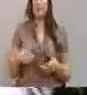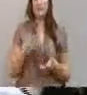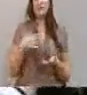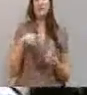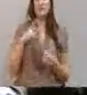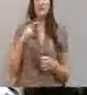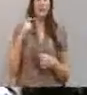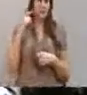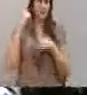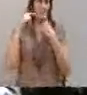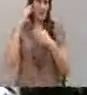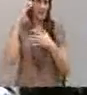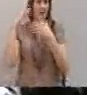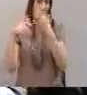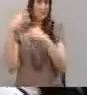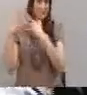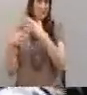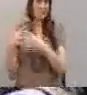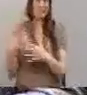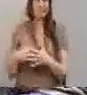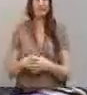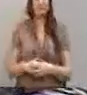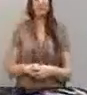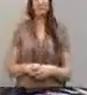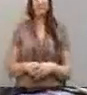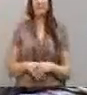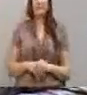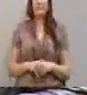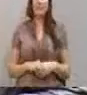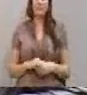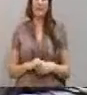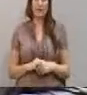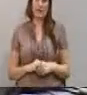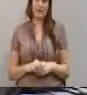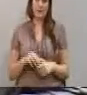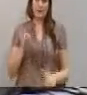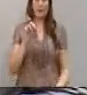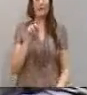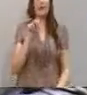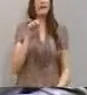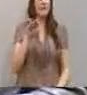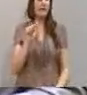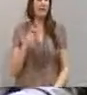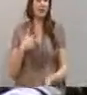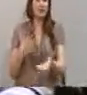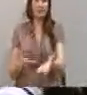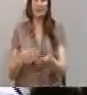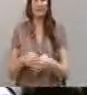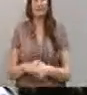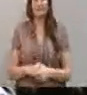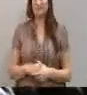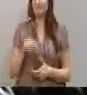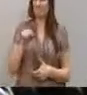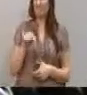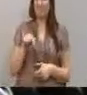this debate, but hey, we can't really have a debate of Encandler. The Speaker will not allow us that because that is not